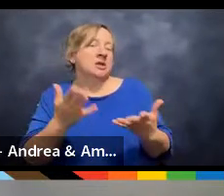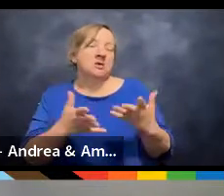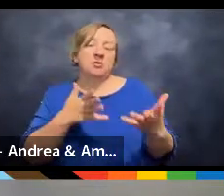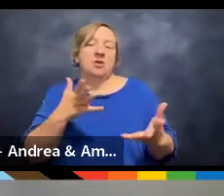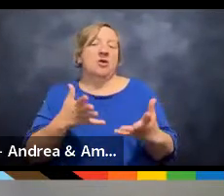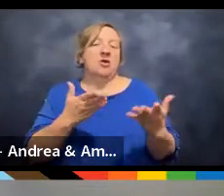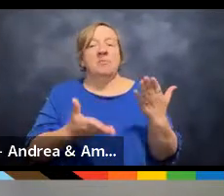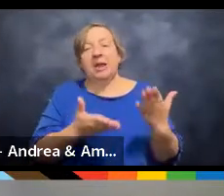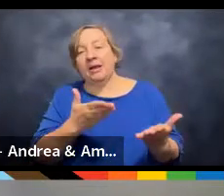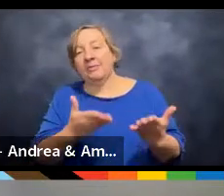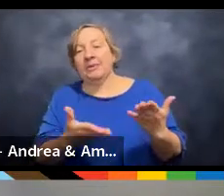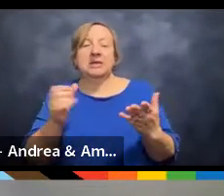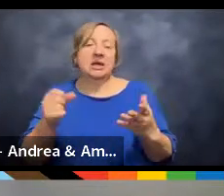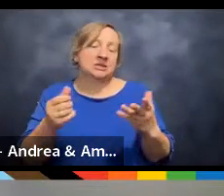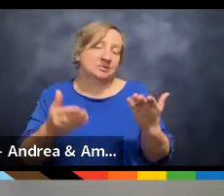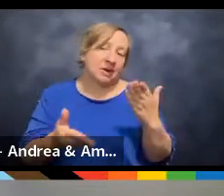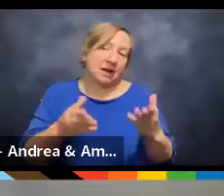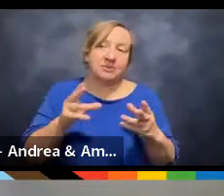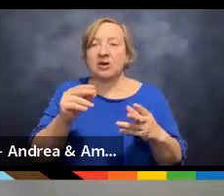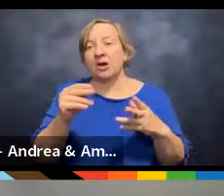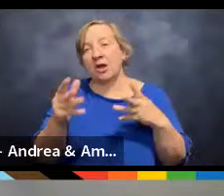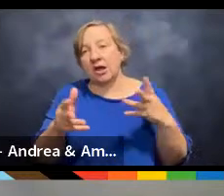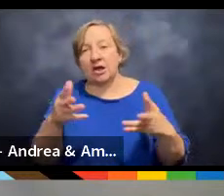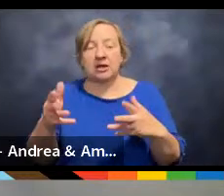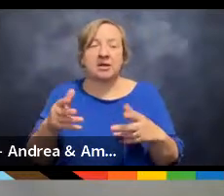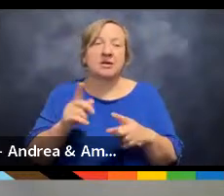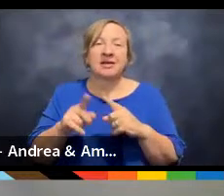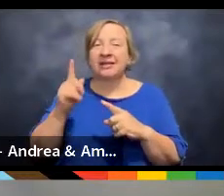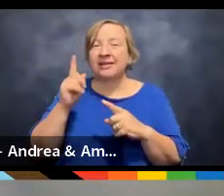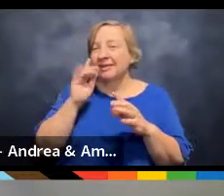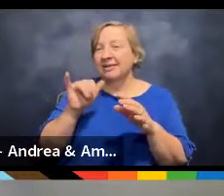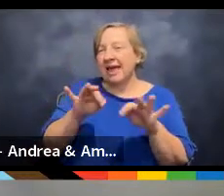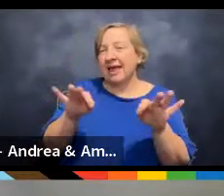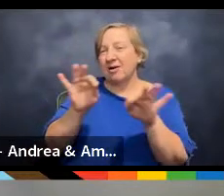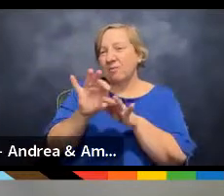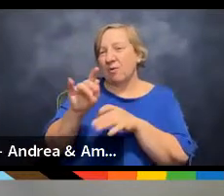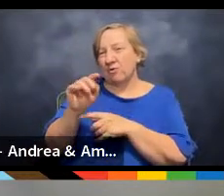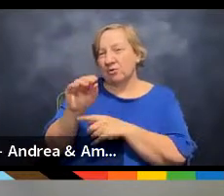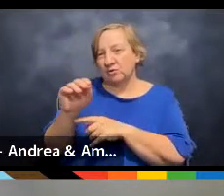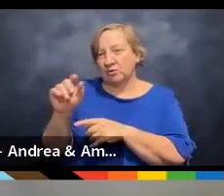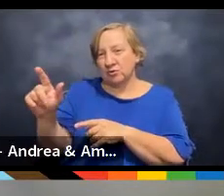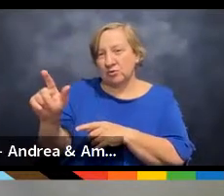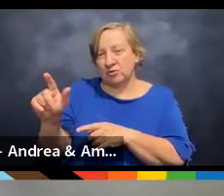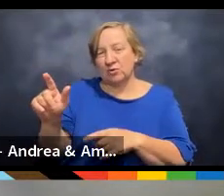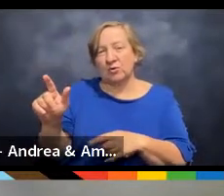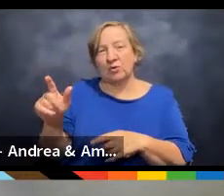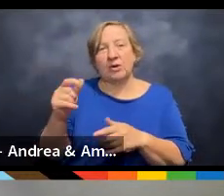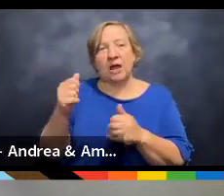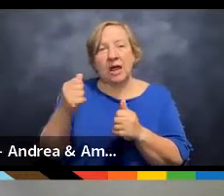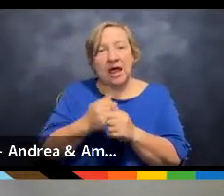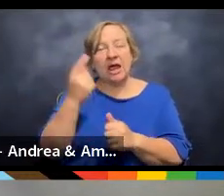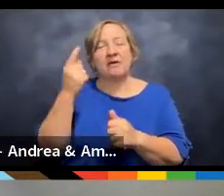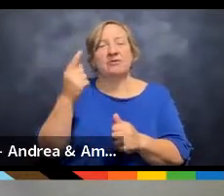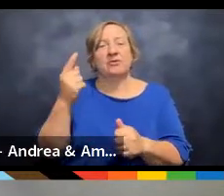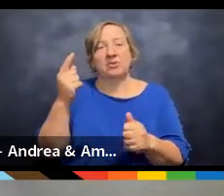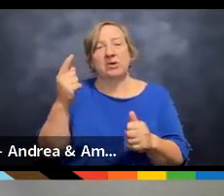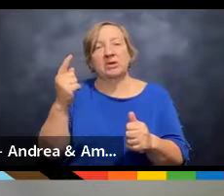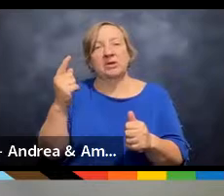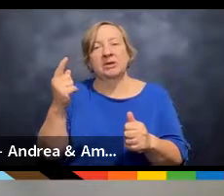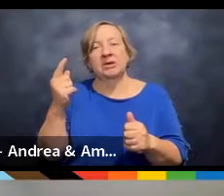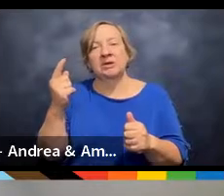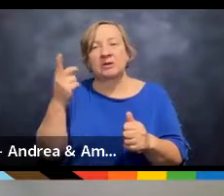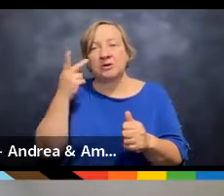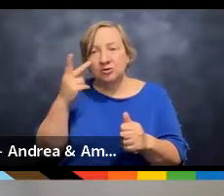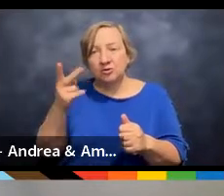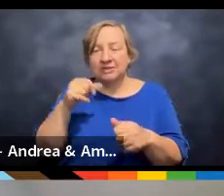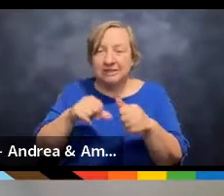maybe yes, maybe no. But I think it's an important tool for everybody to kind of